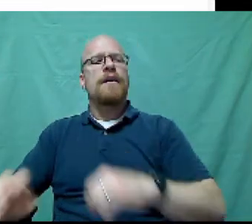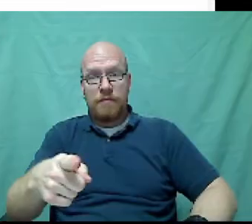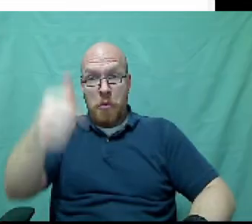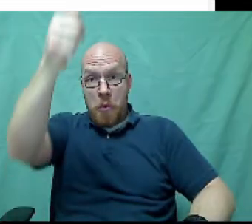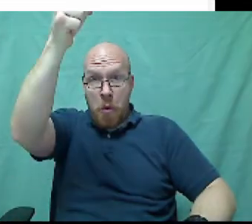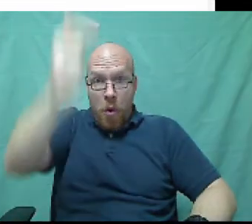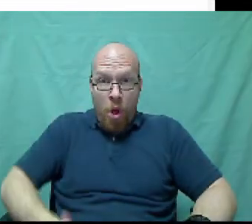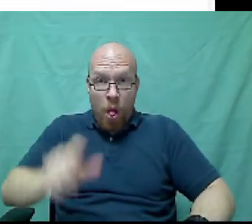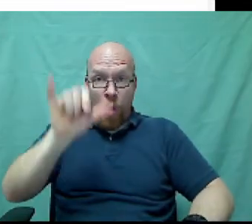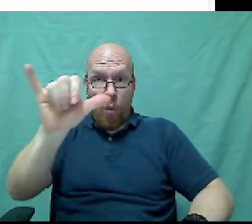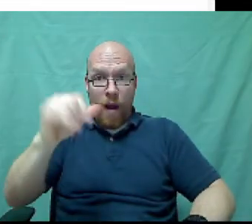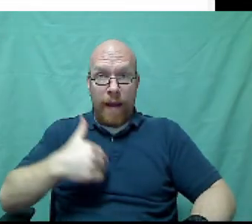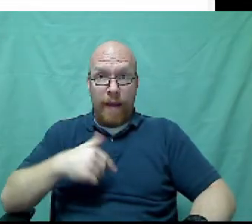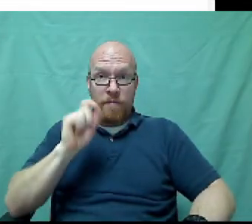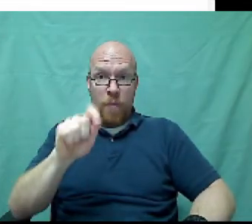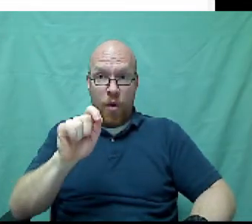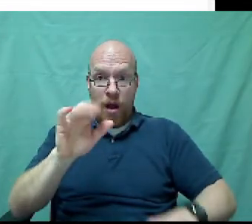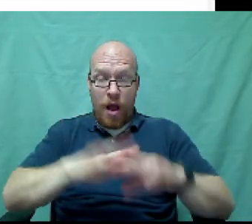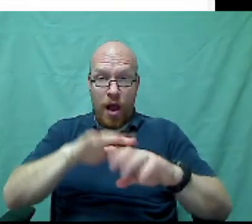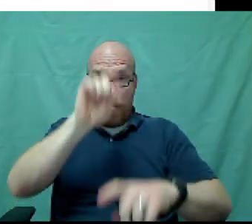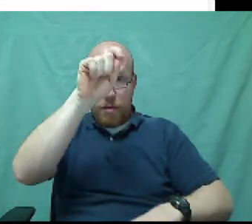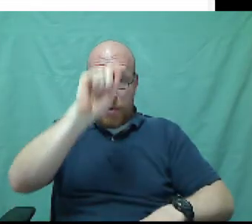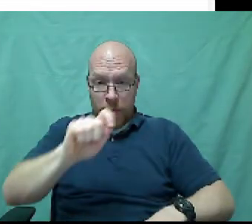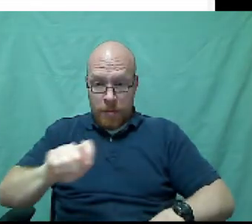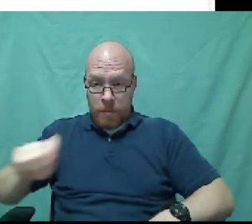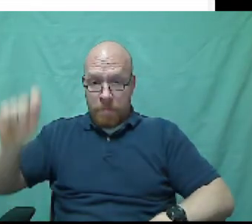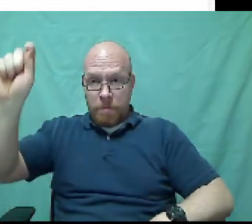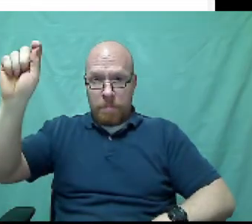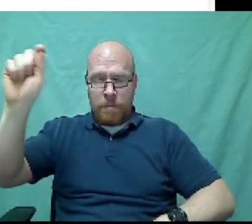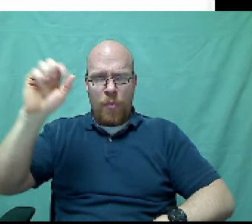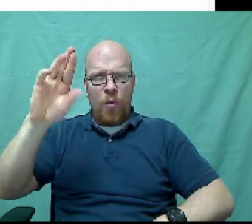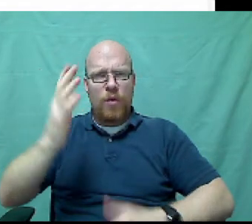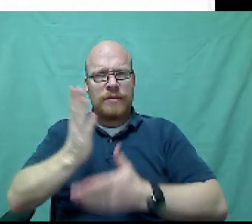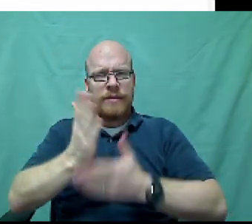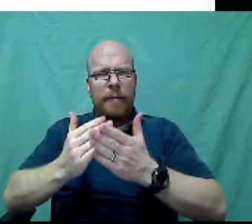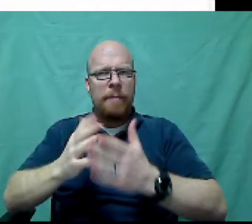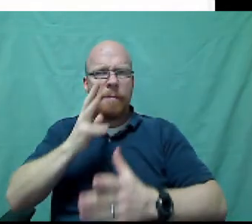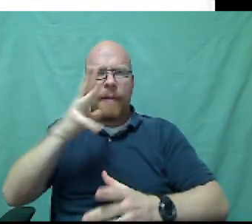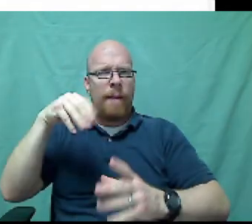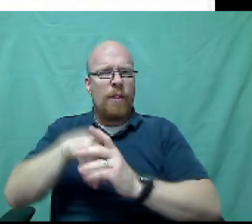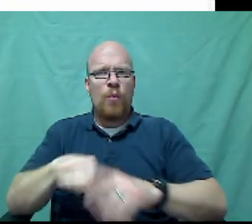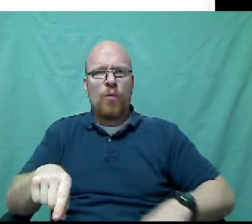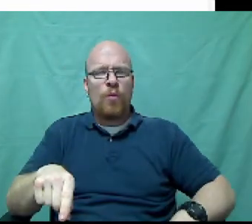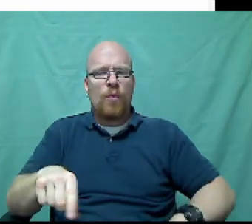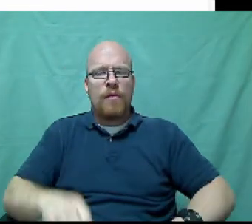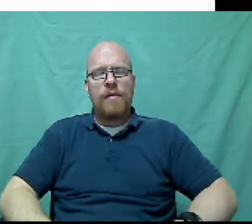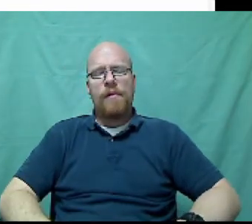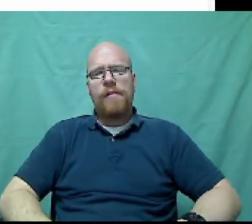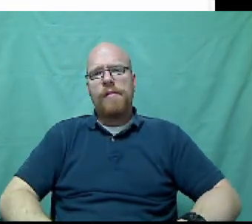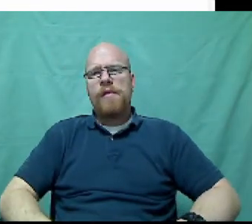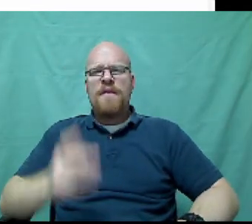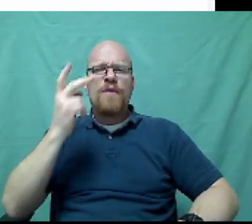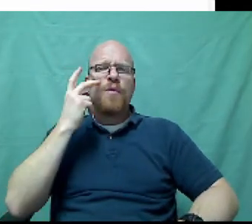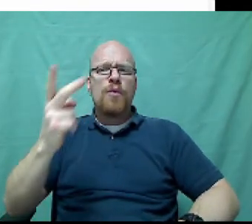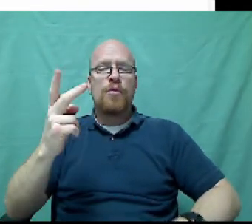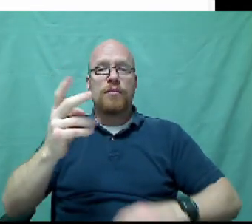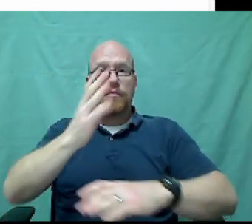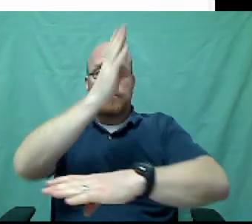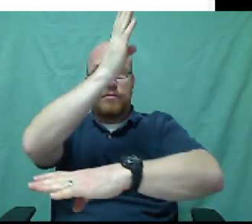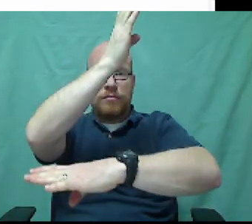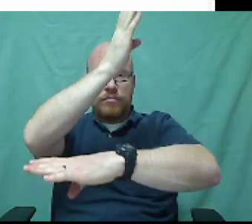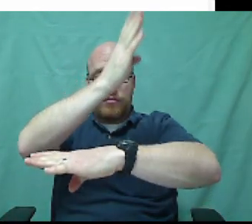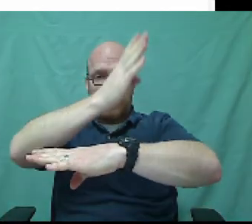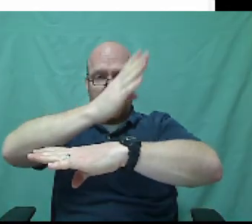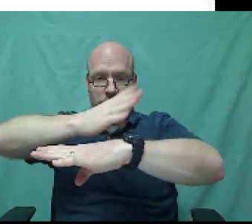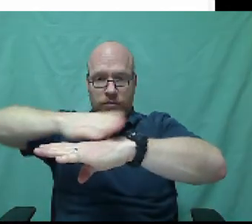Now, our range. Now, are all y values involved for our range?